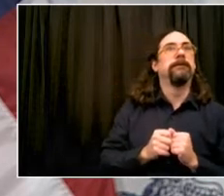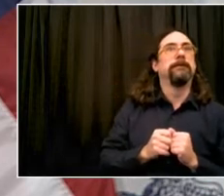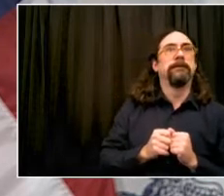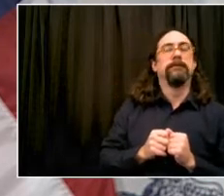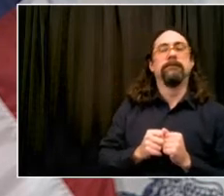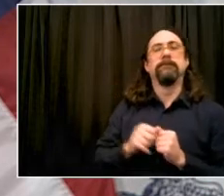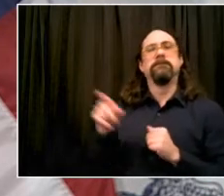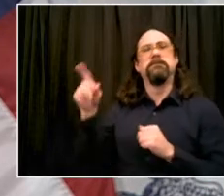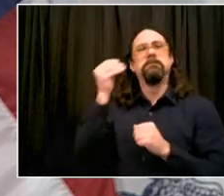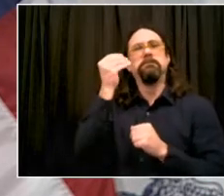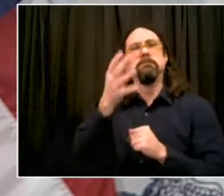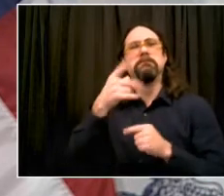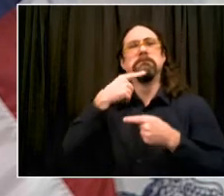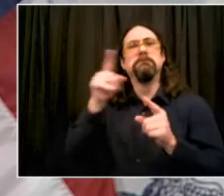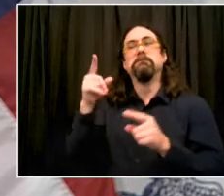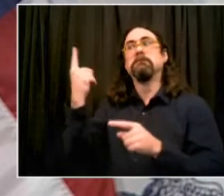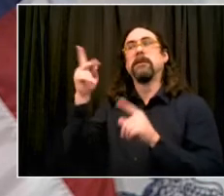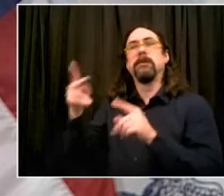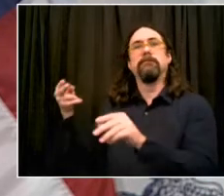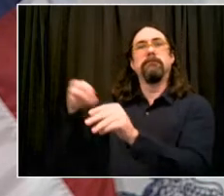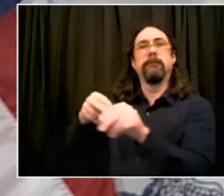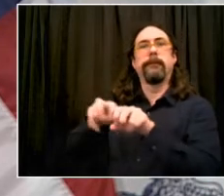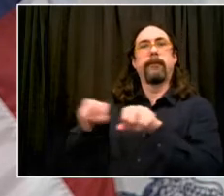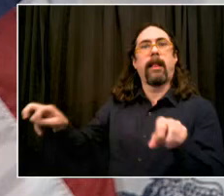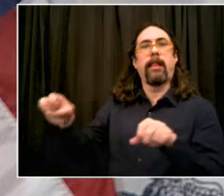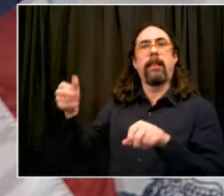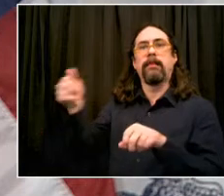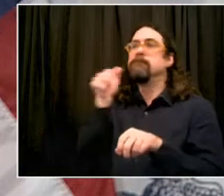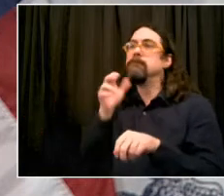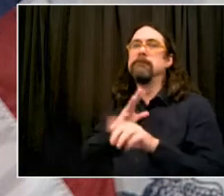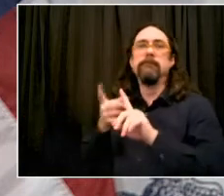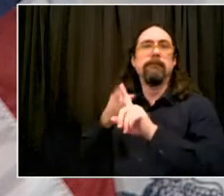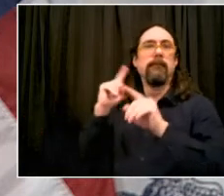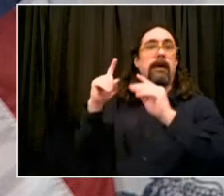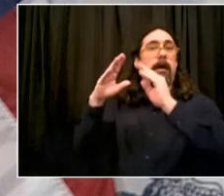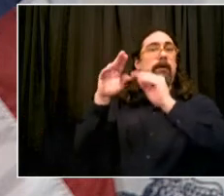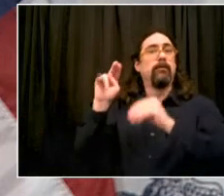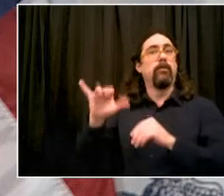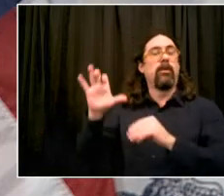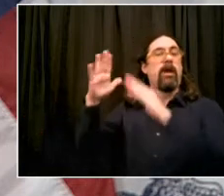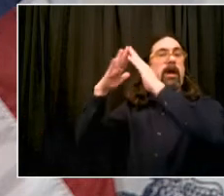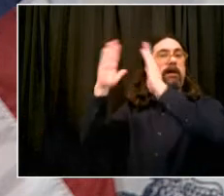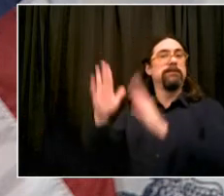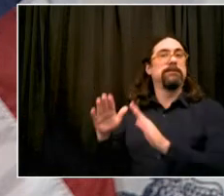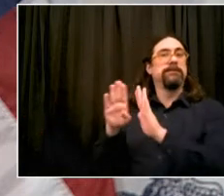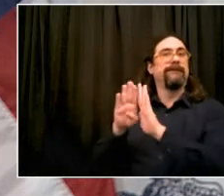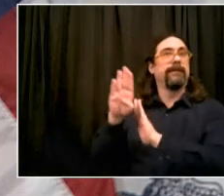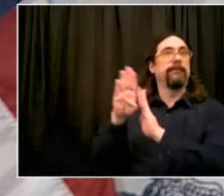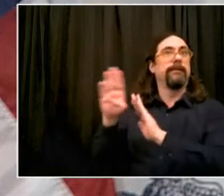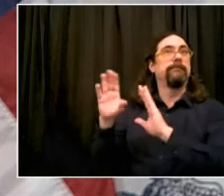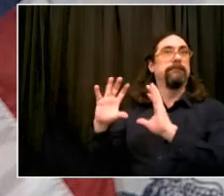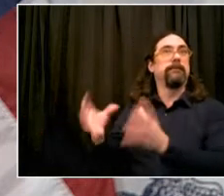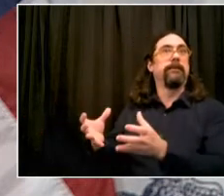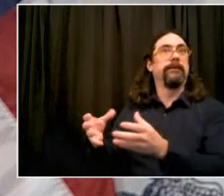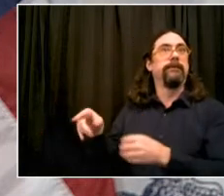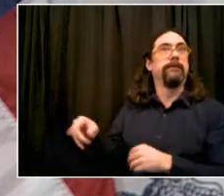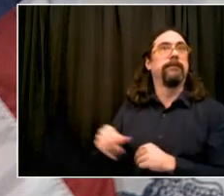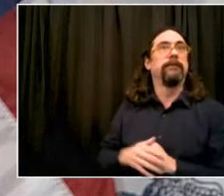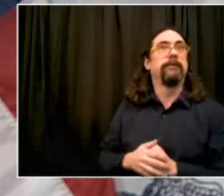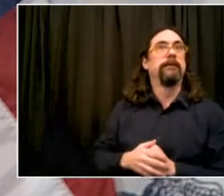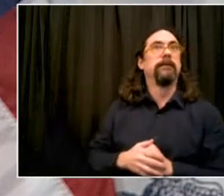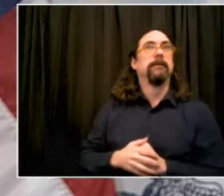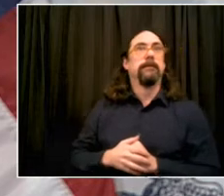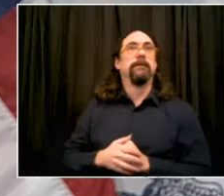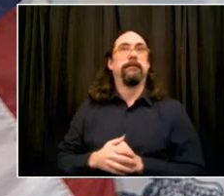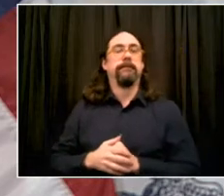Hi, good morning, Mayor. First, I have a question from my colleague. So in a tweet this weekend, you said that you're going to hire an